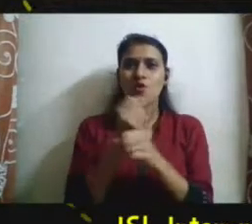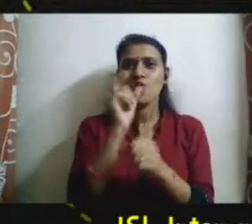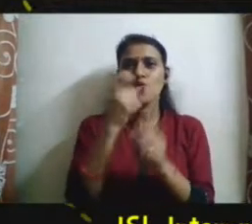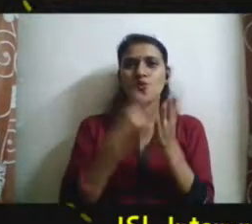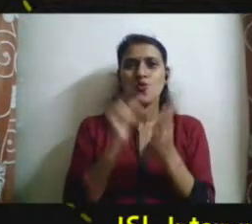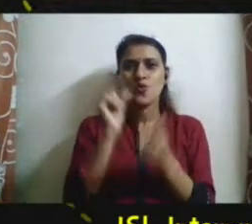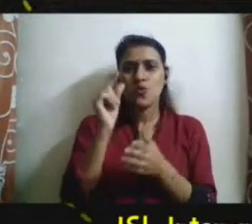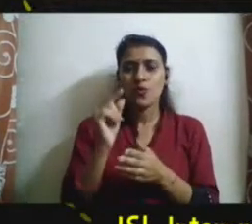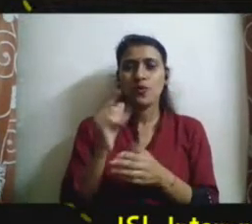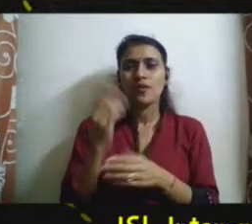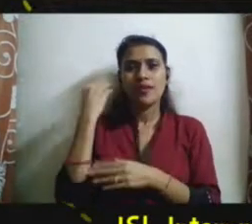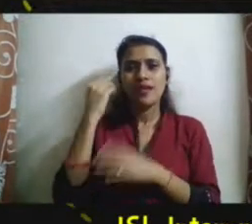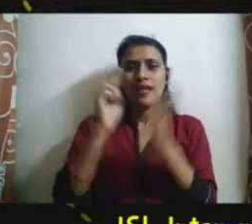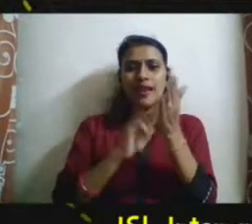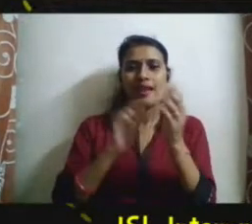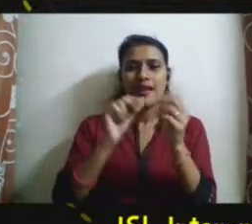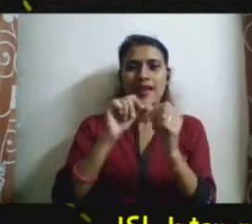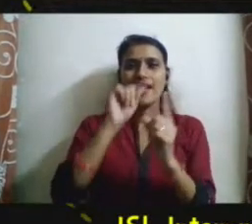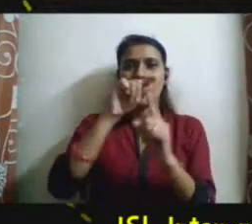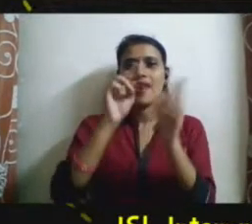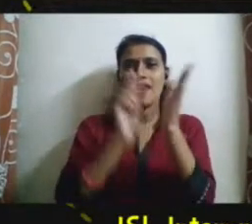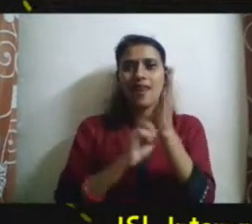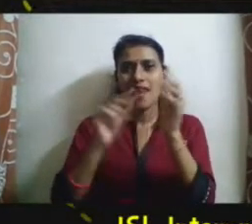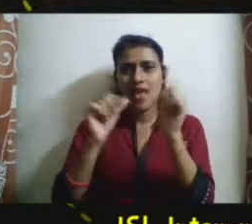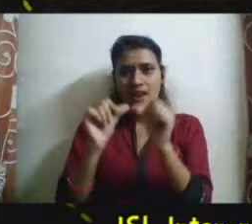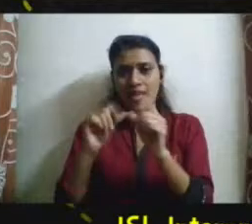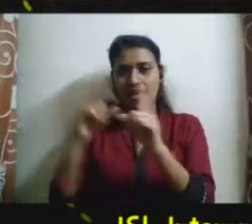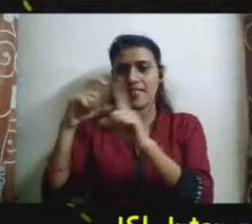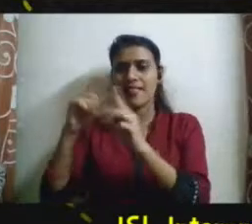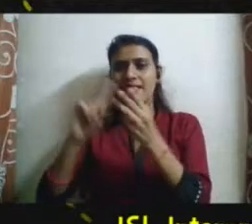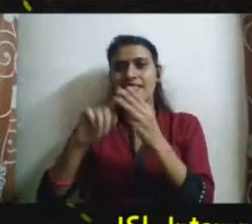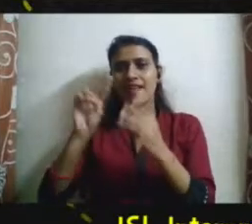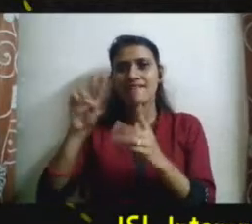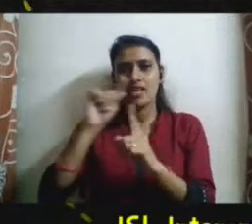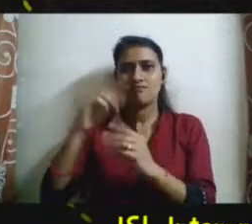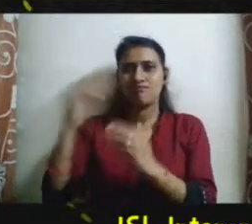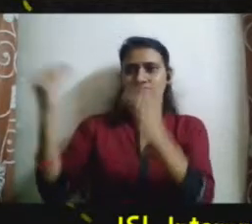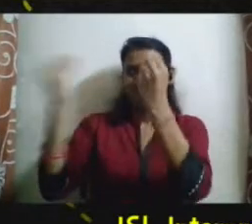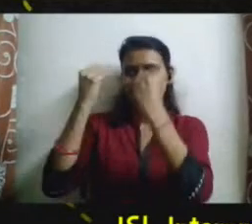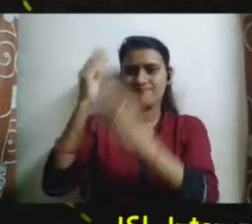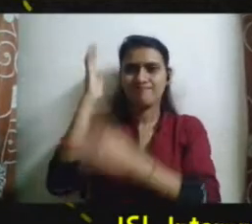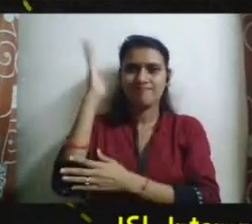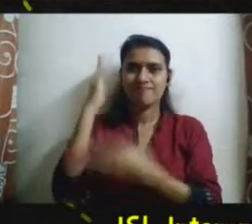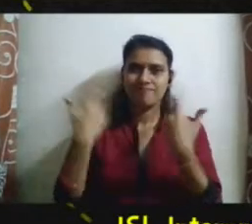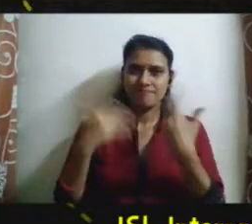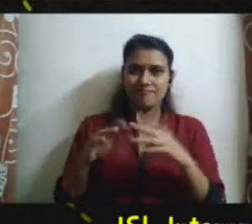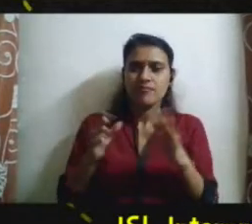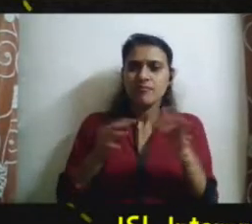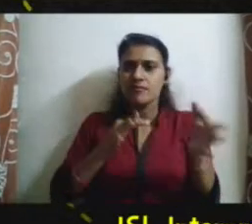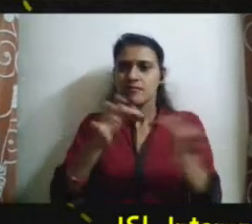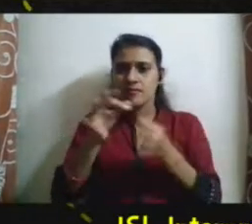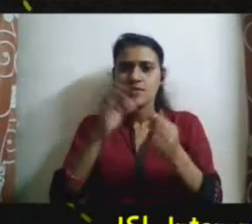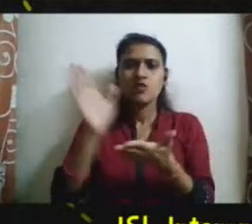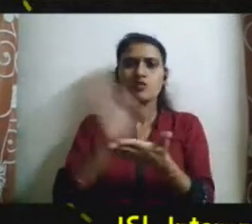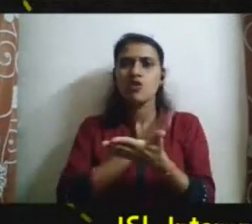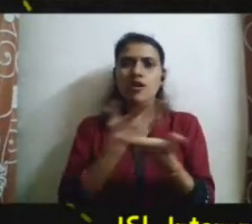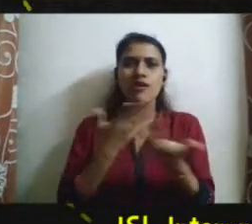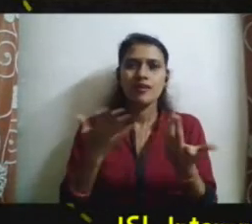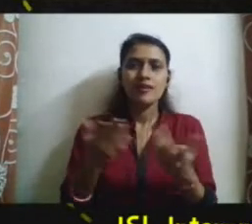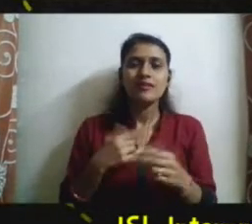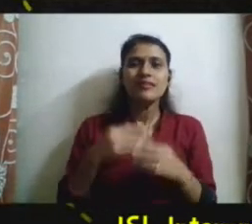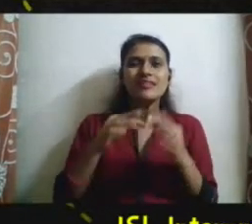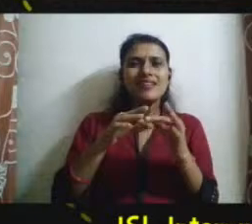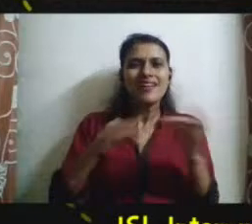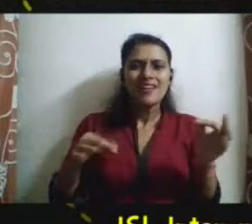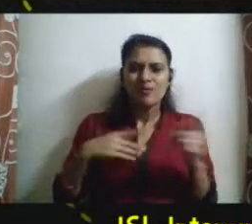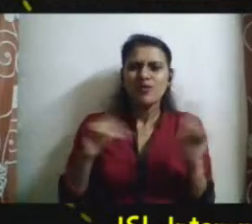said in a lecture demonstration on Tumri. And at the risk of going on a little too long, I wanted to